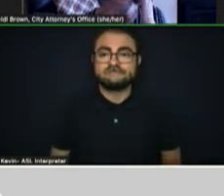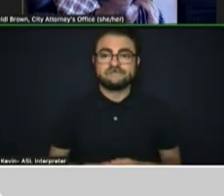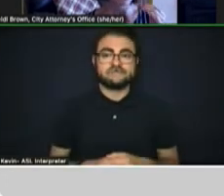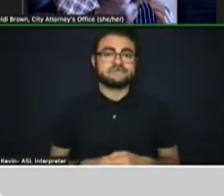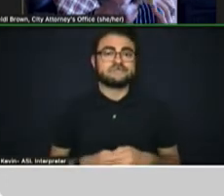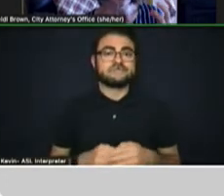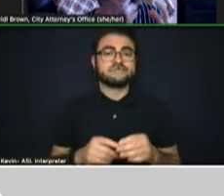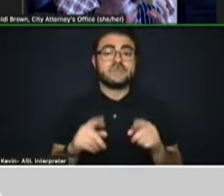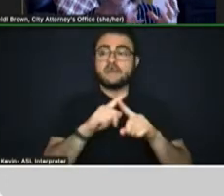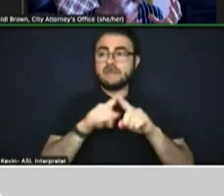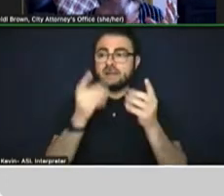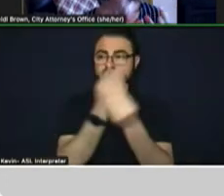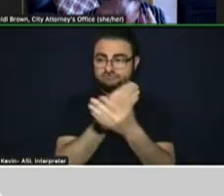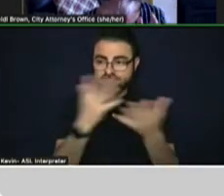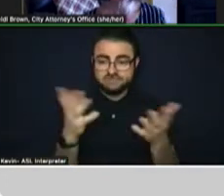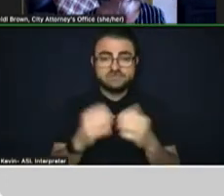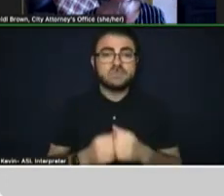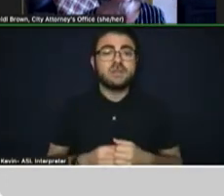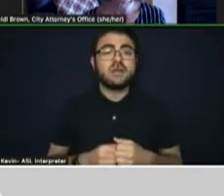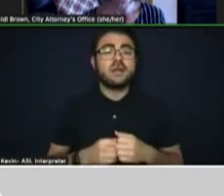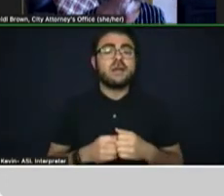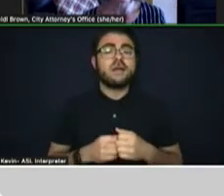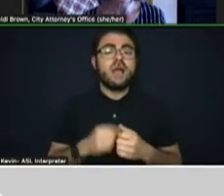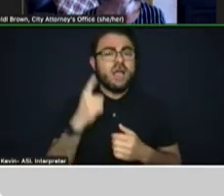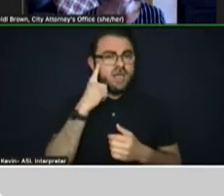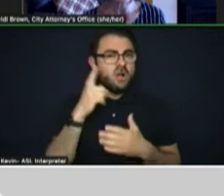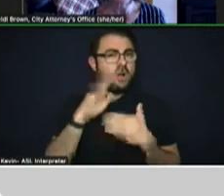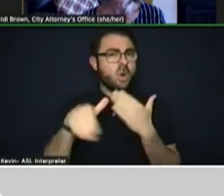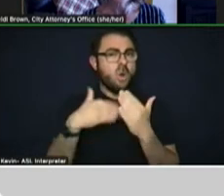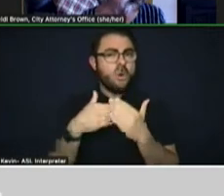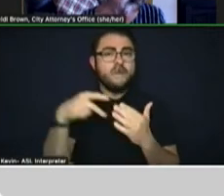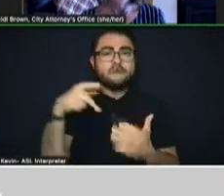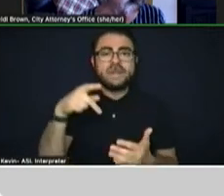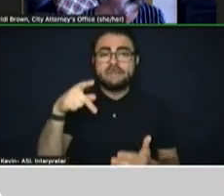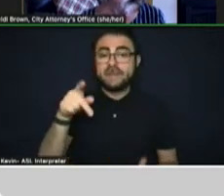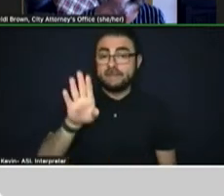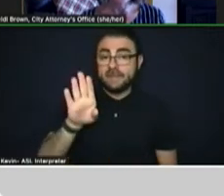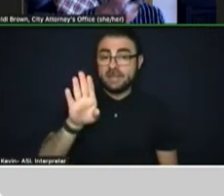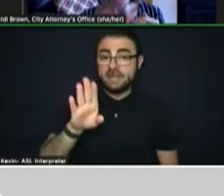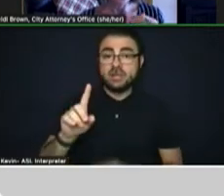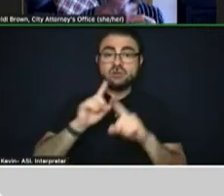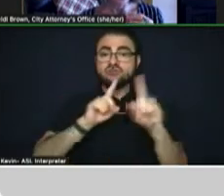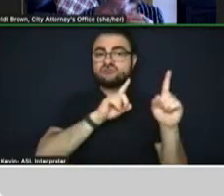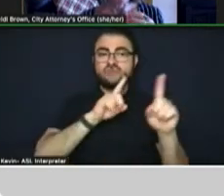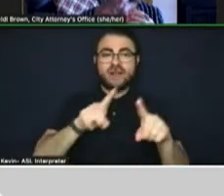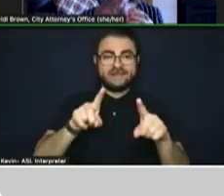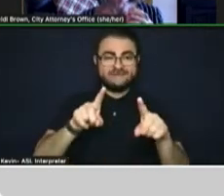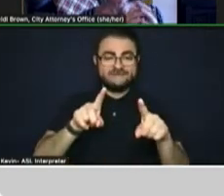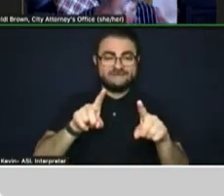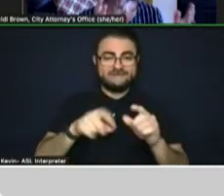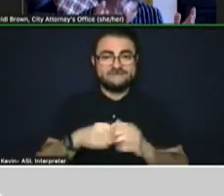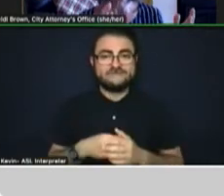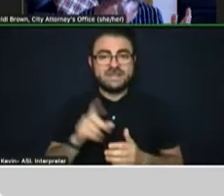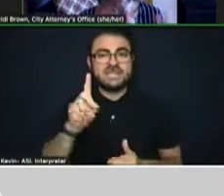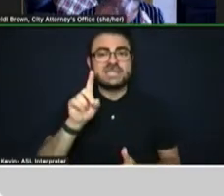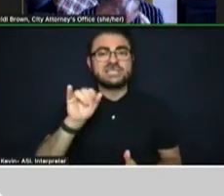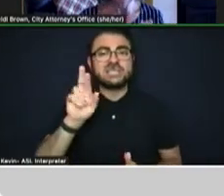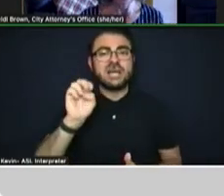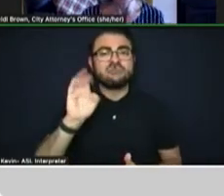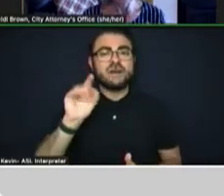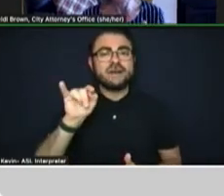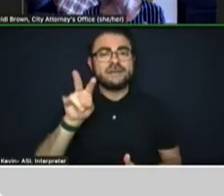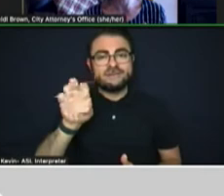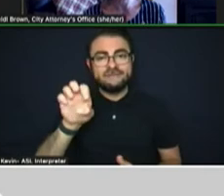of, I think, all PPB directives, there's a policy